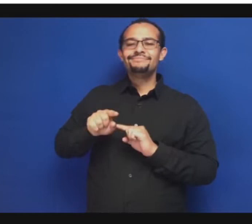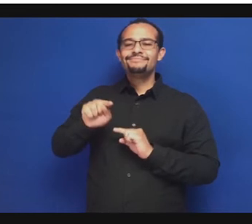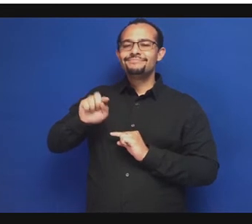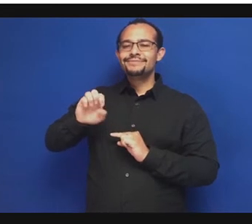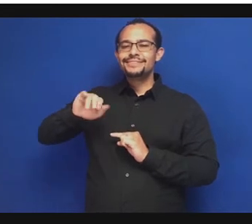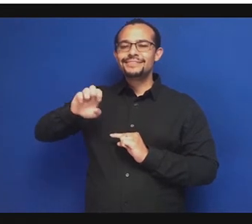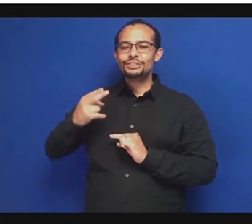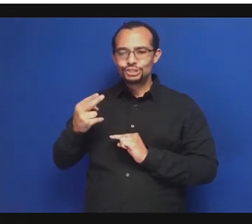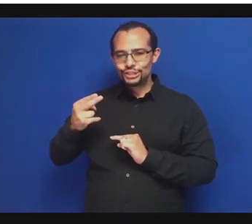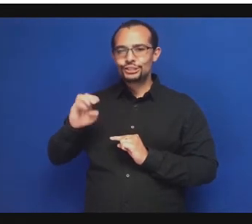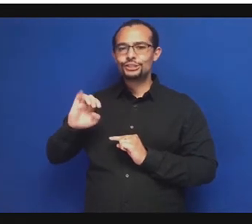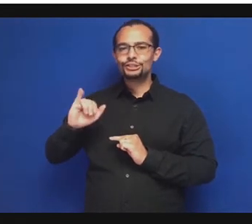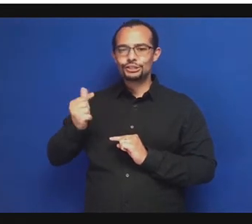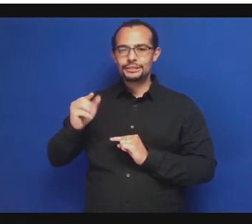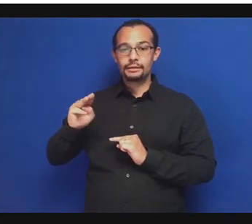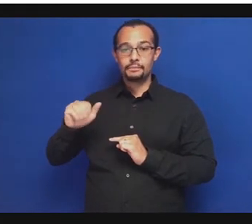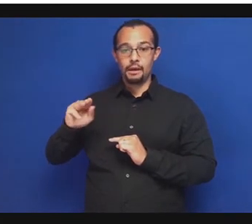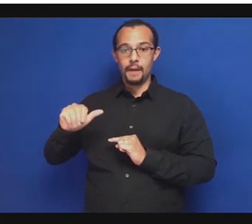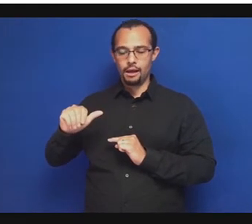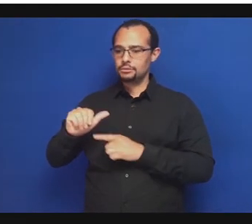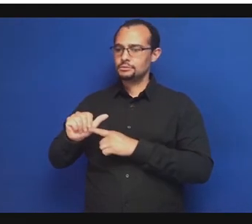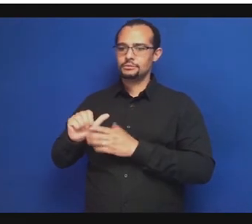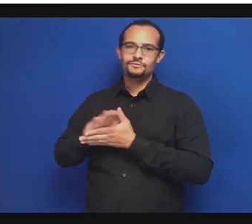20 seconds. Here's a substance abuse